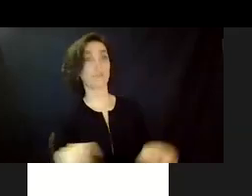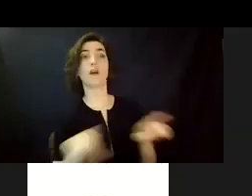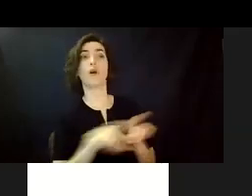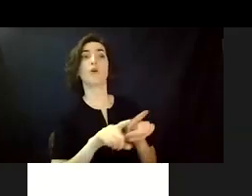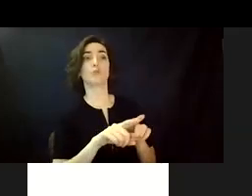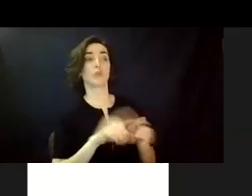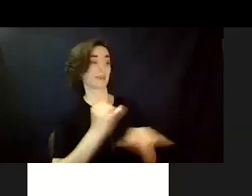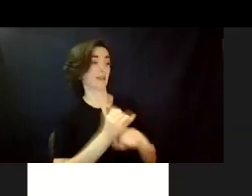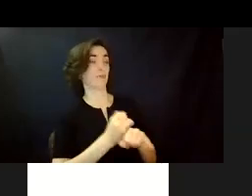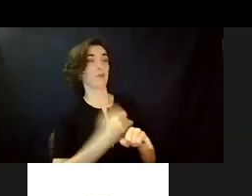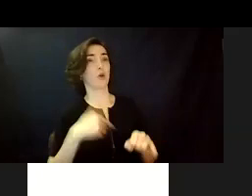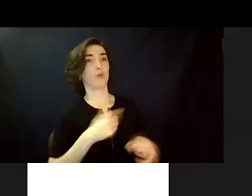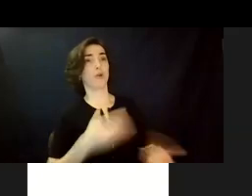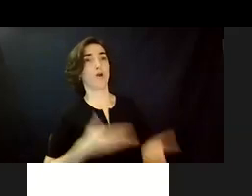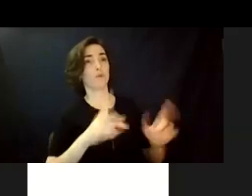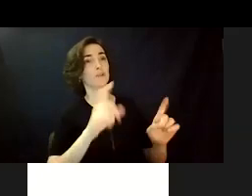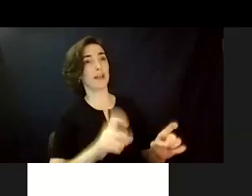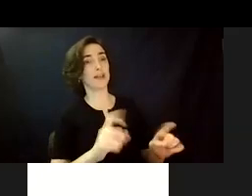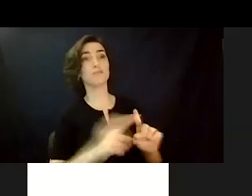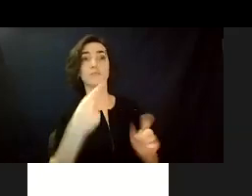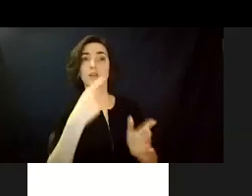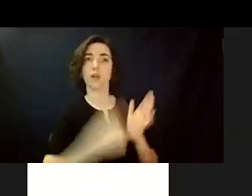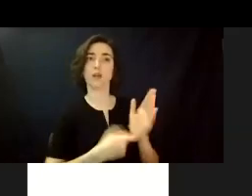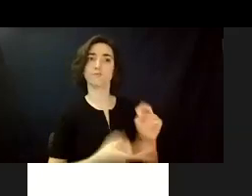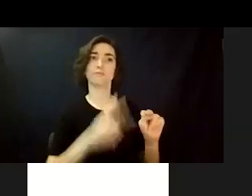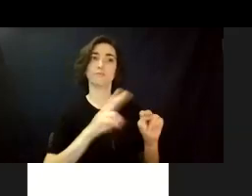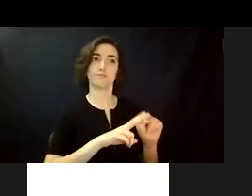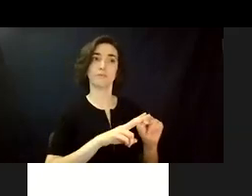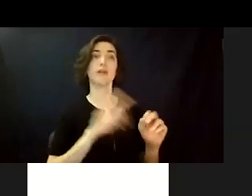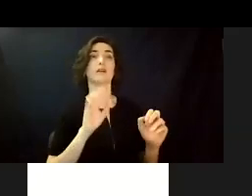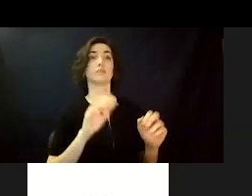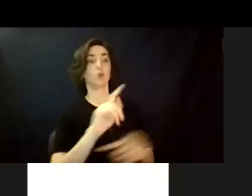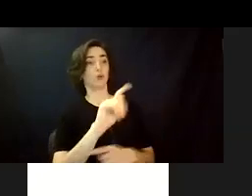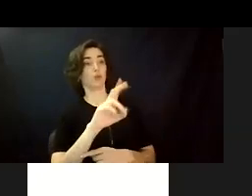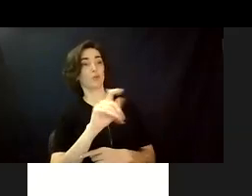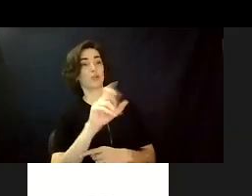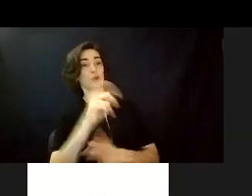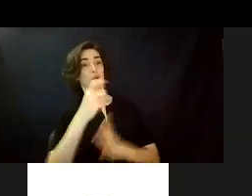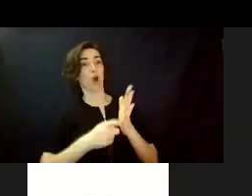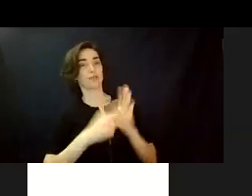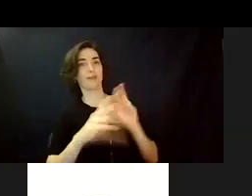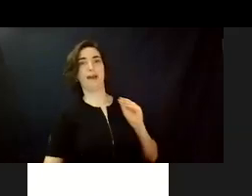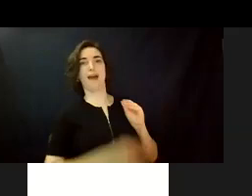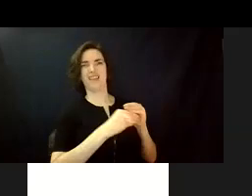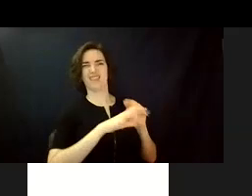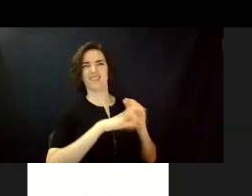on campus, but it is an additional charge that they can have added to their tuition costs. So we haven't had